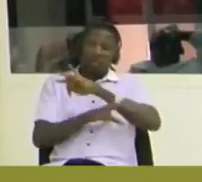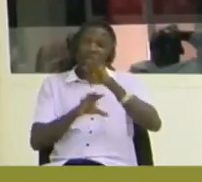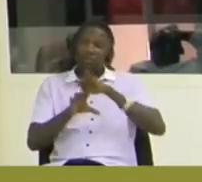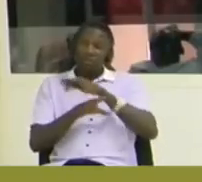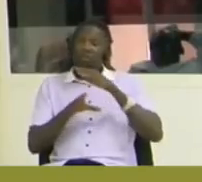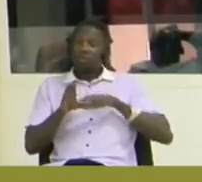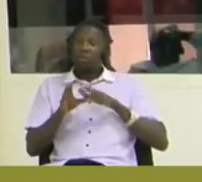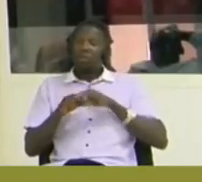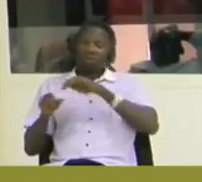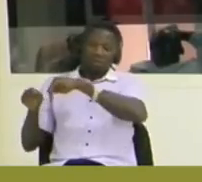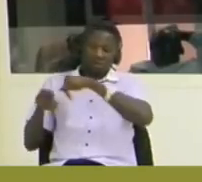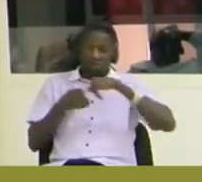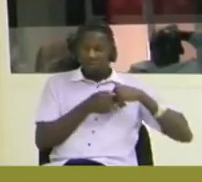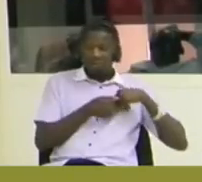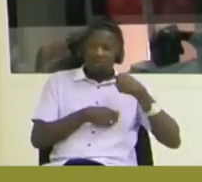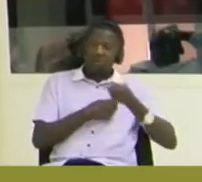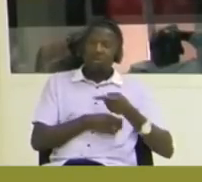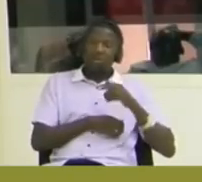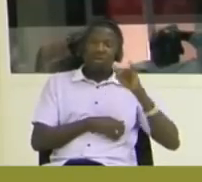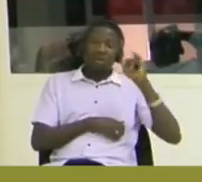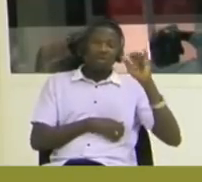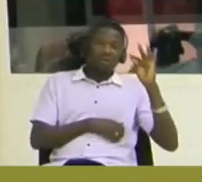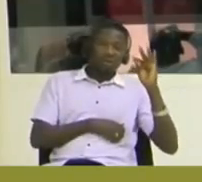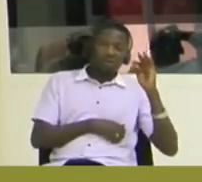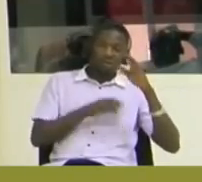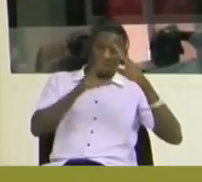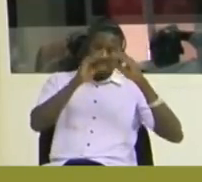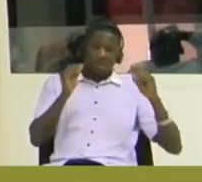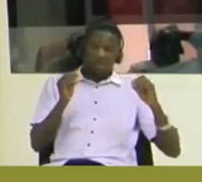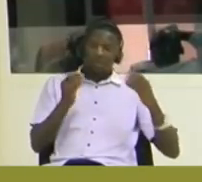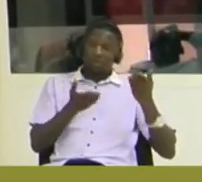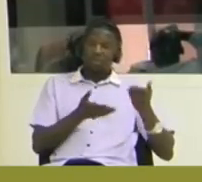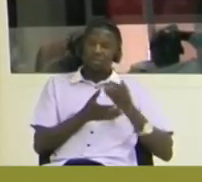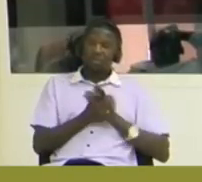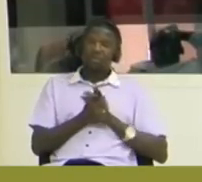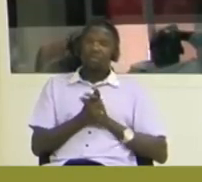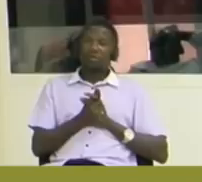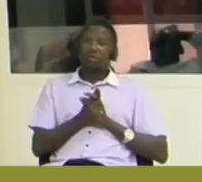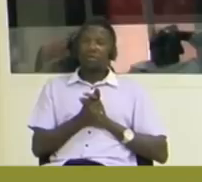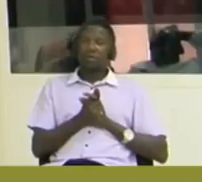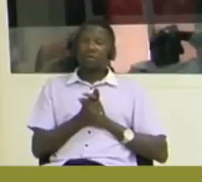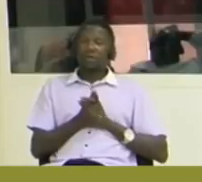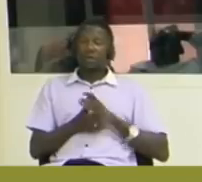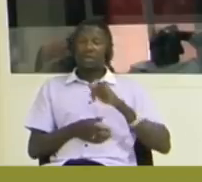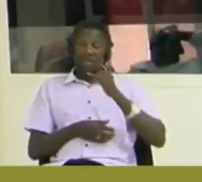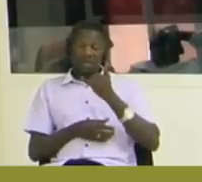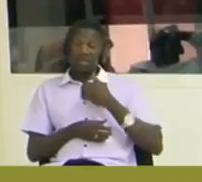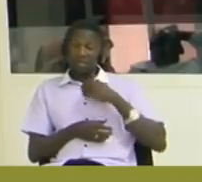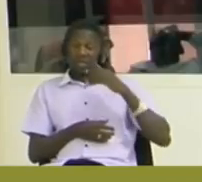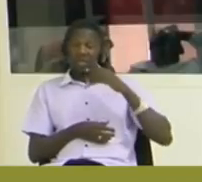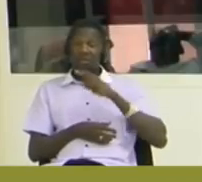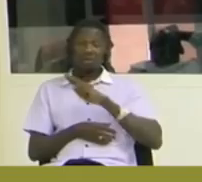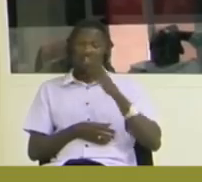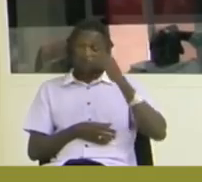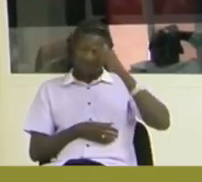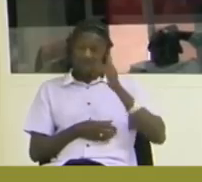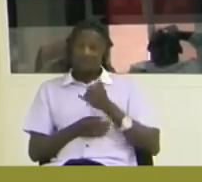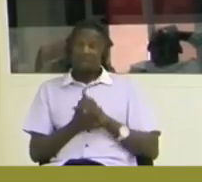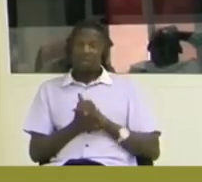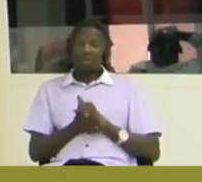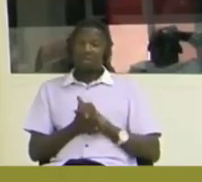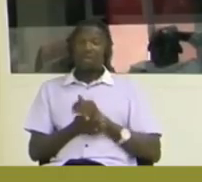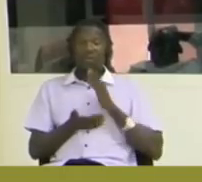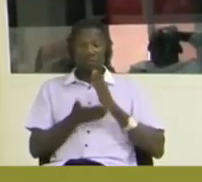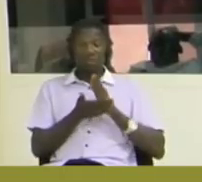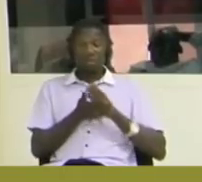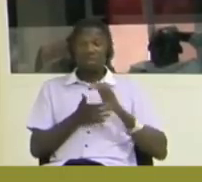Yankuba's house. Do you deny that? Of course, I completely deny that. And the fact that Yankuba Ture and